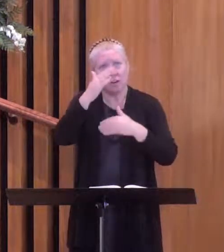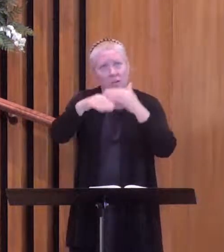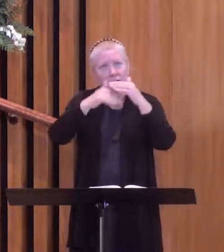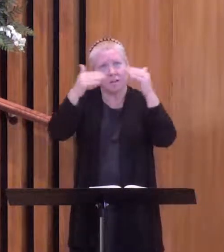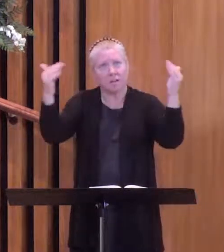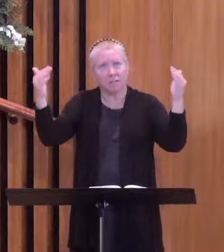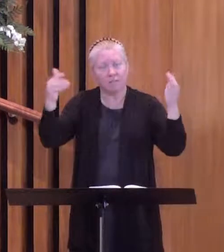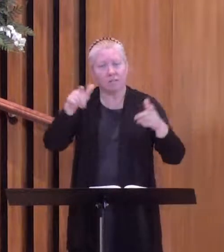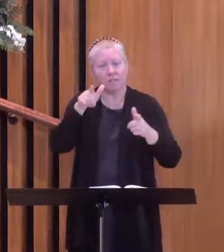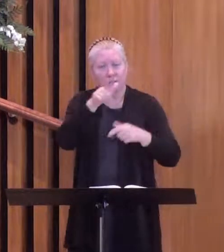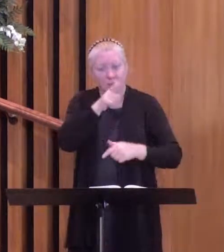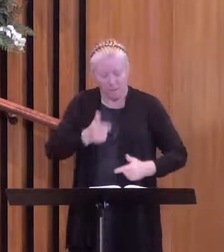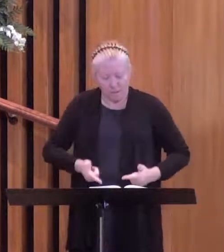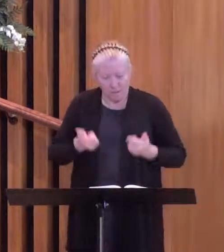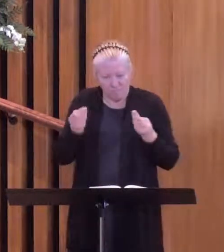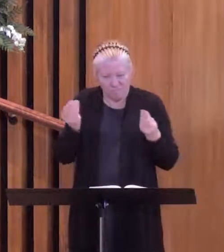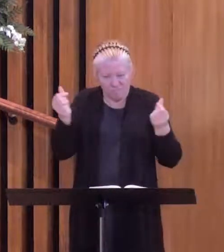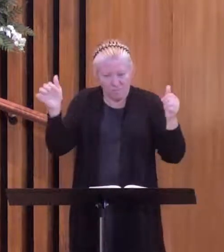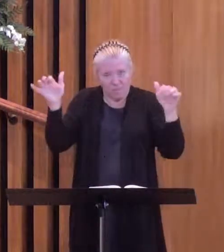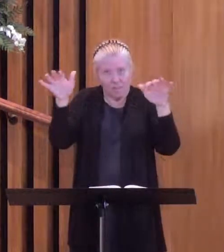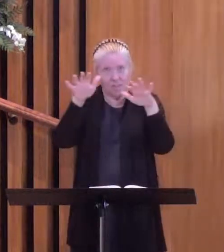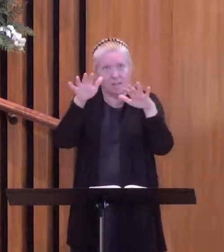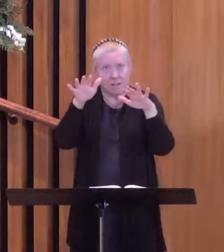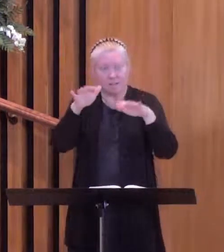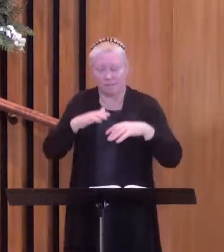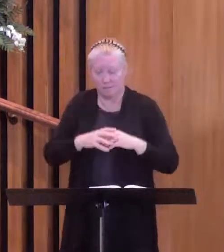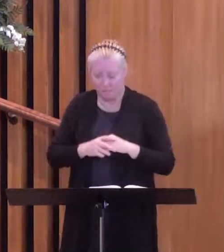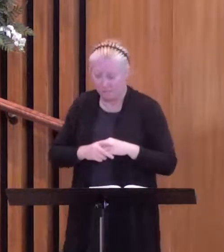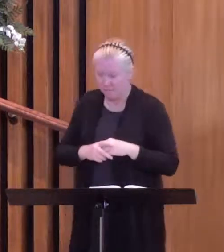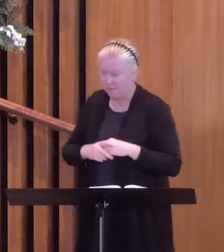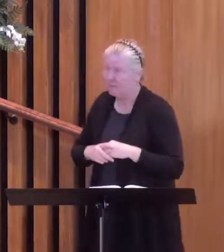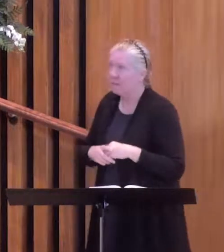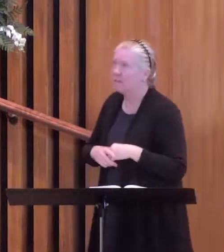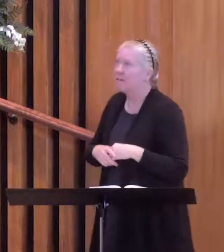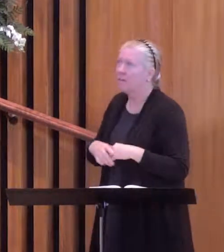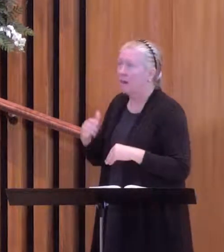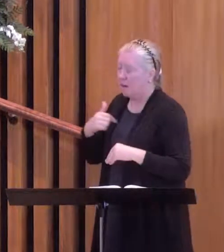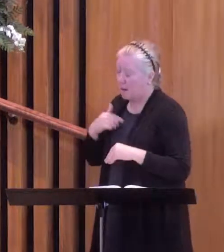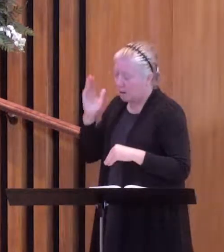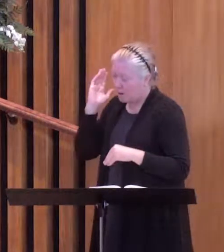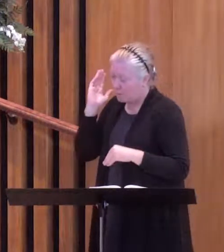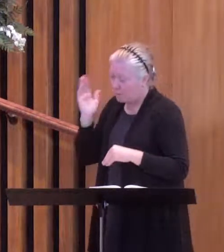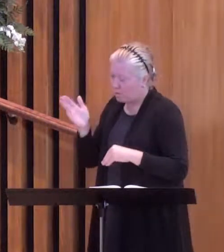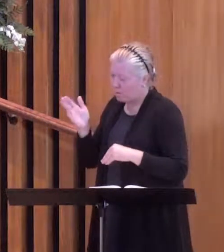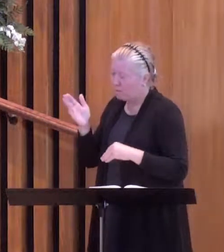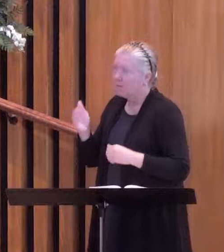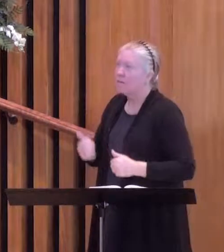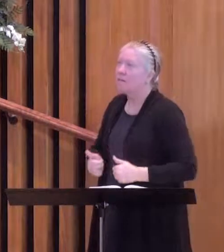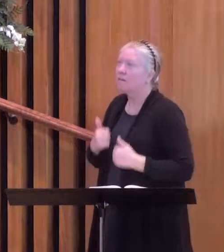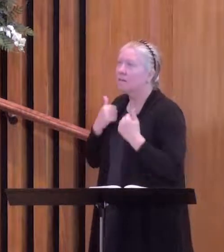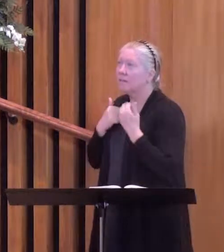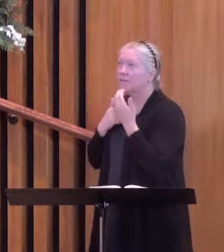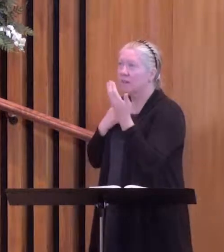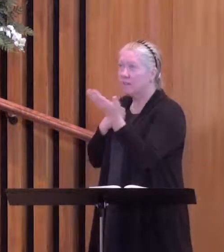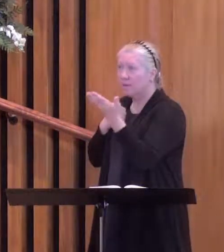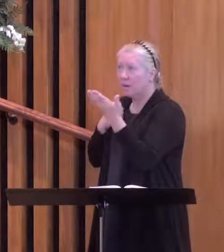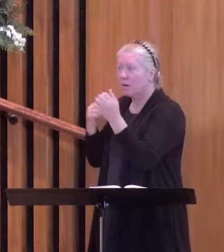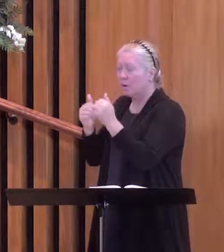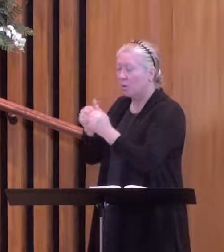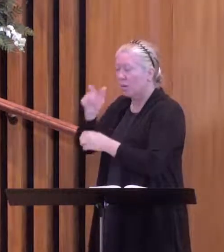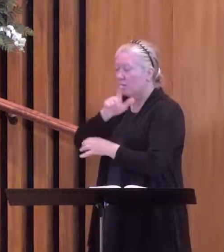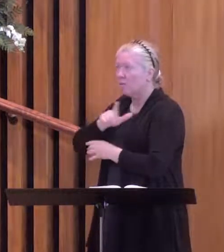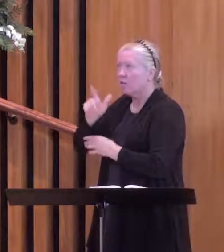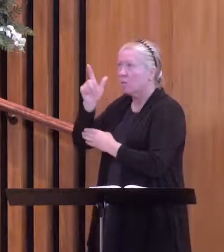living. I will walk before the Lord in the land of